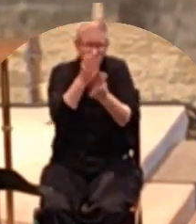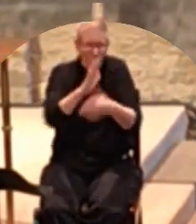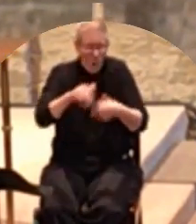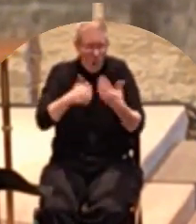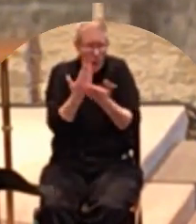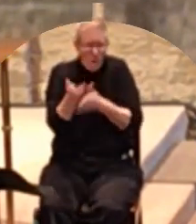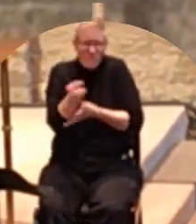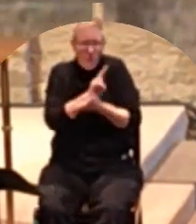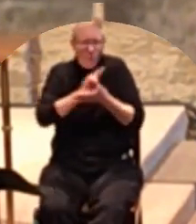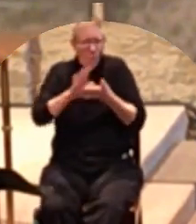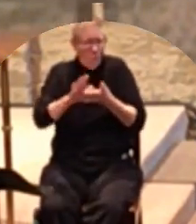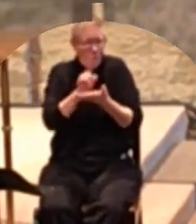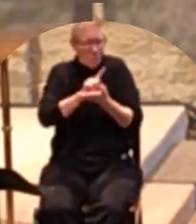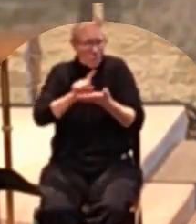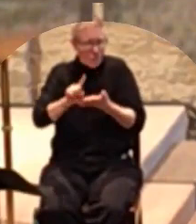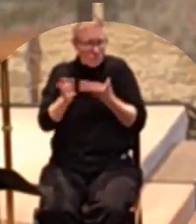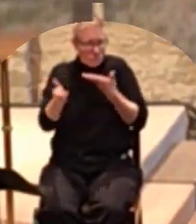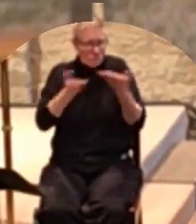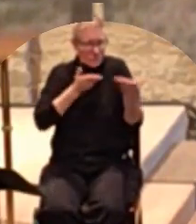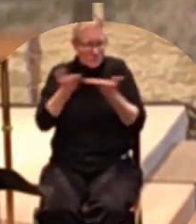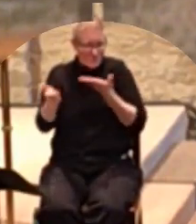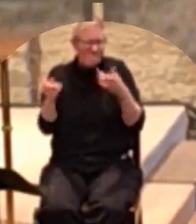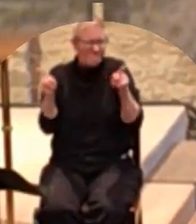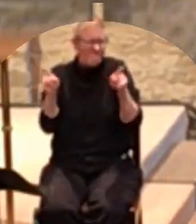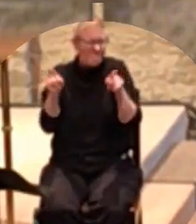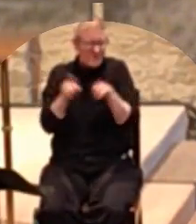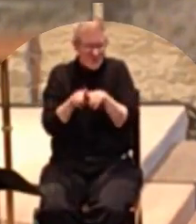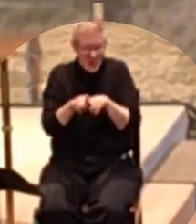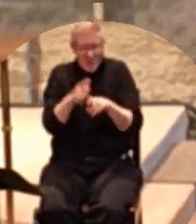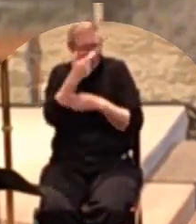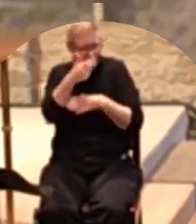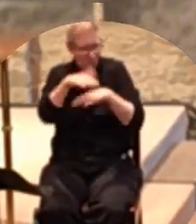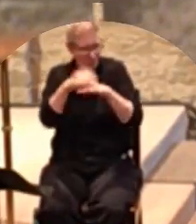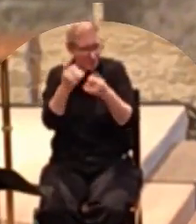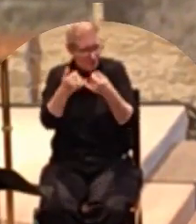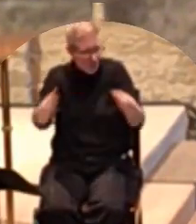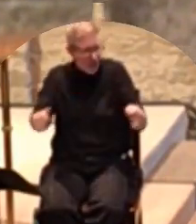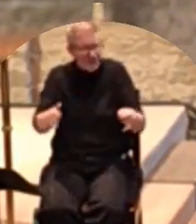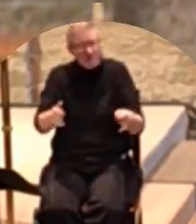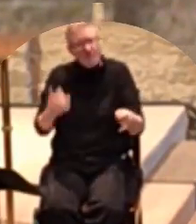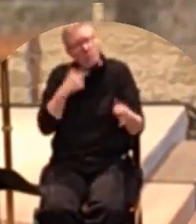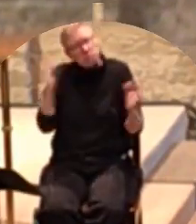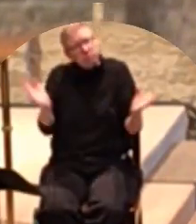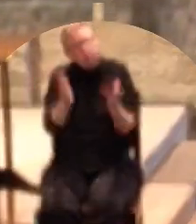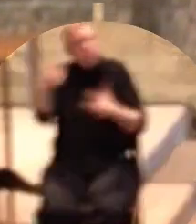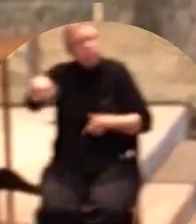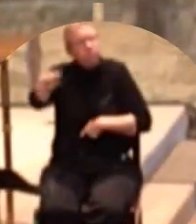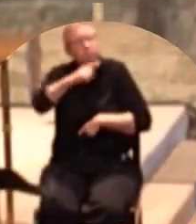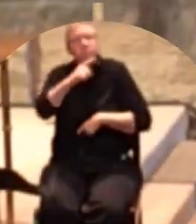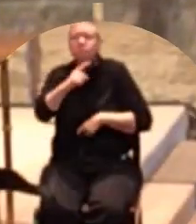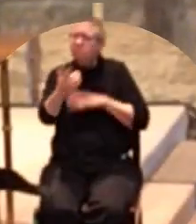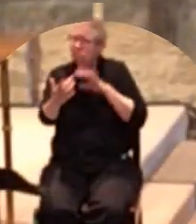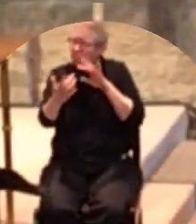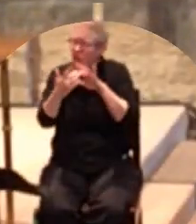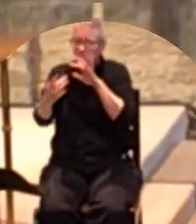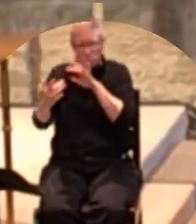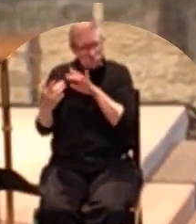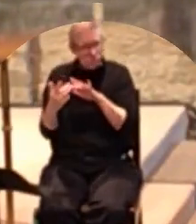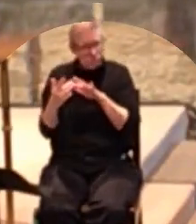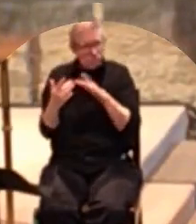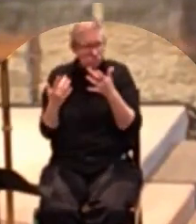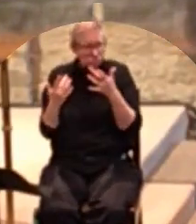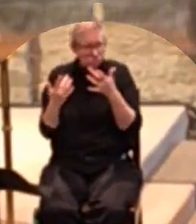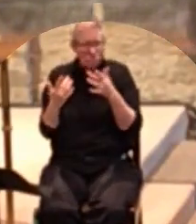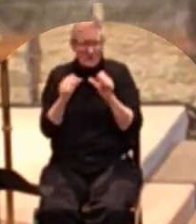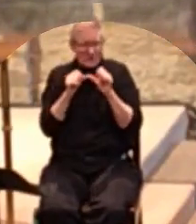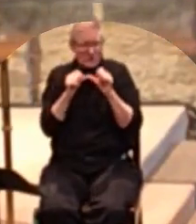streamed. We encourage you to stay in touch with us through this time. And there are six different ways that you can stay in touch with us.